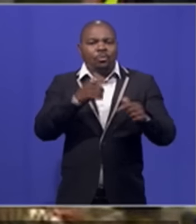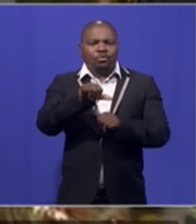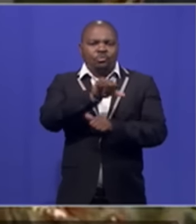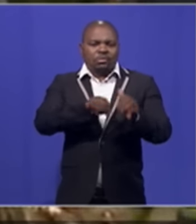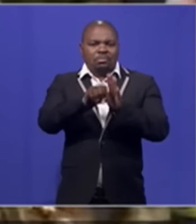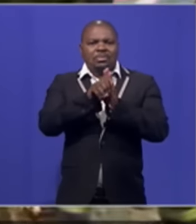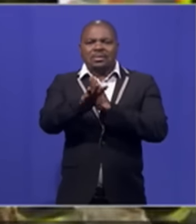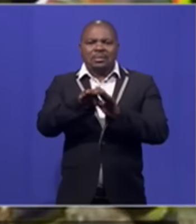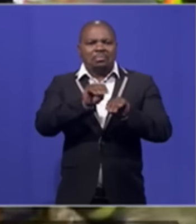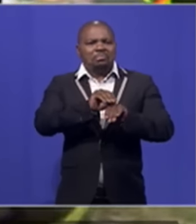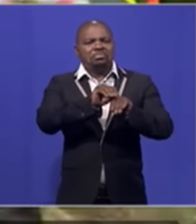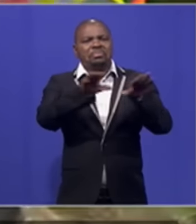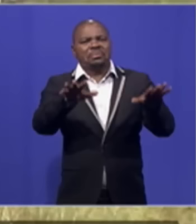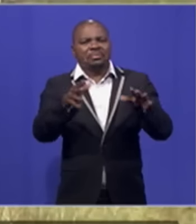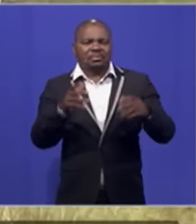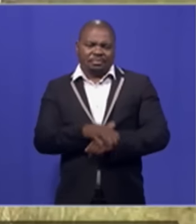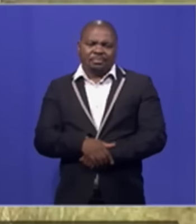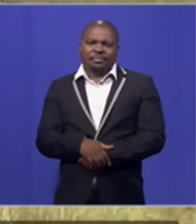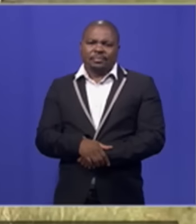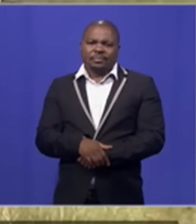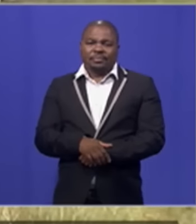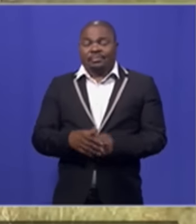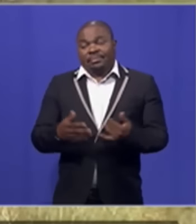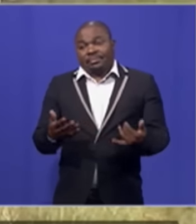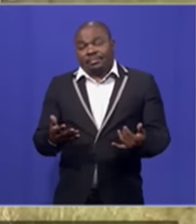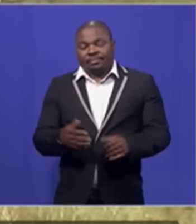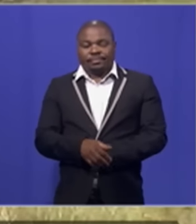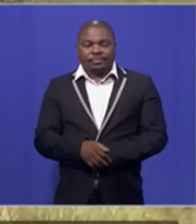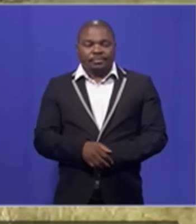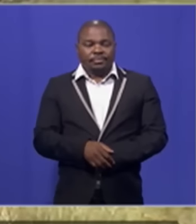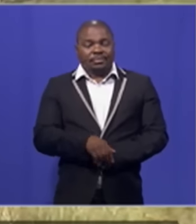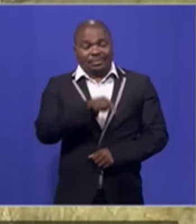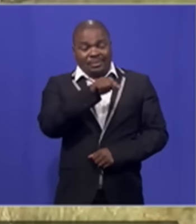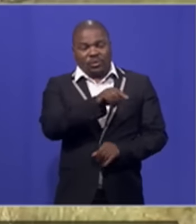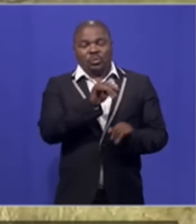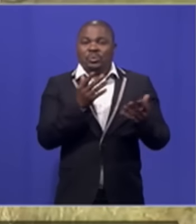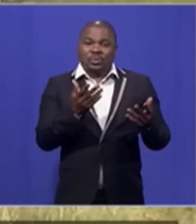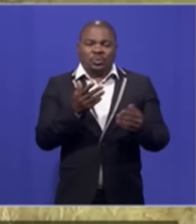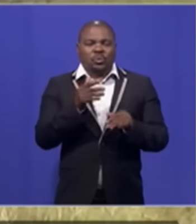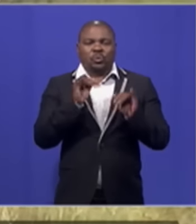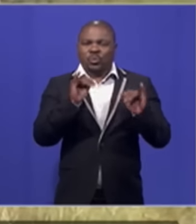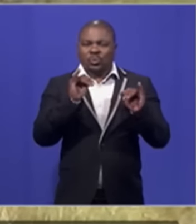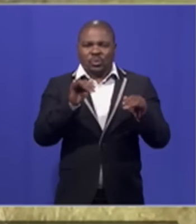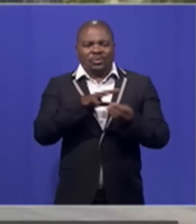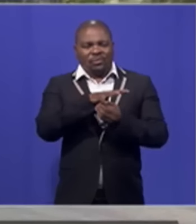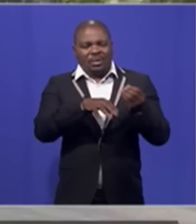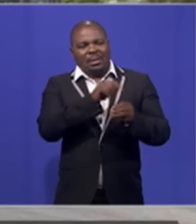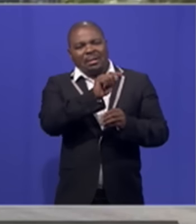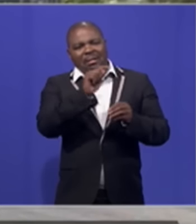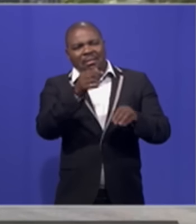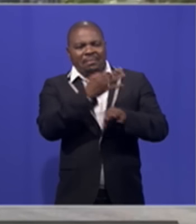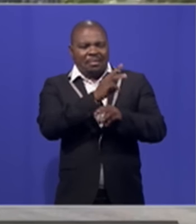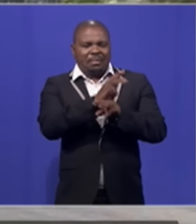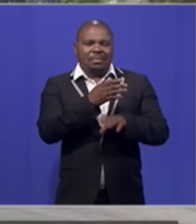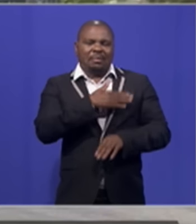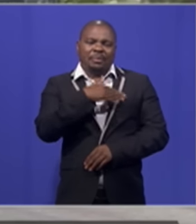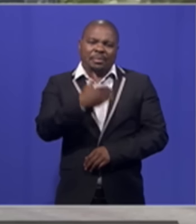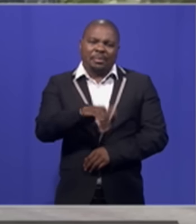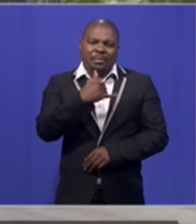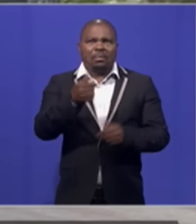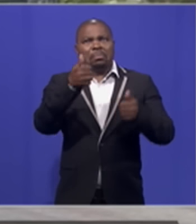media anka ka tshojwalo jwale ho bona etse e le ntho e le reng e utlwisitse batswadi bohloko e utlwisitse le bona ba